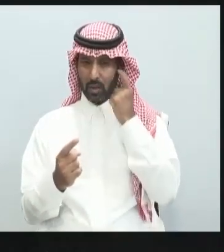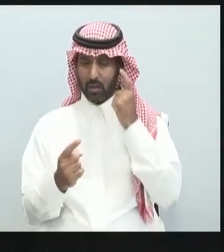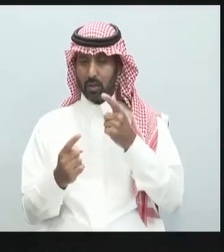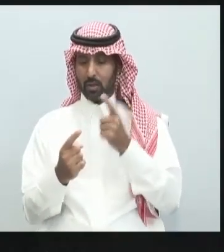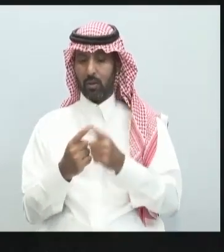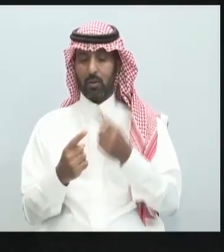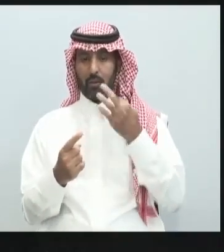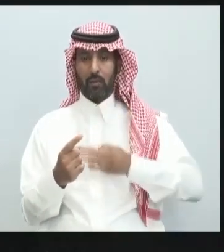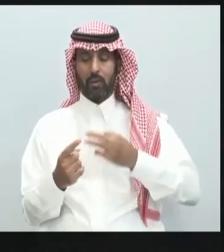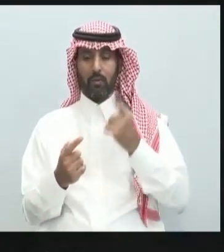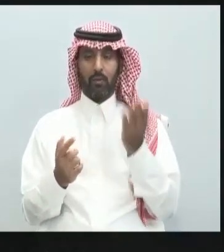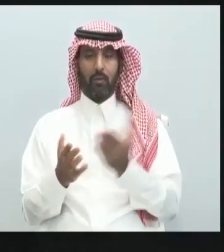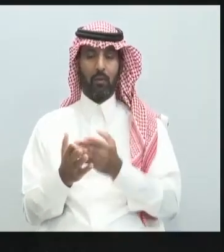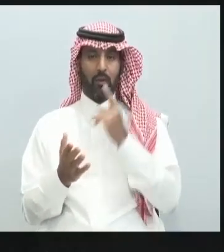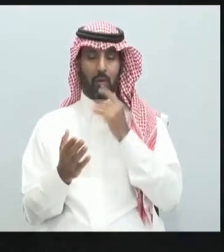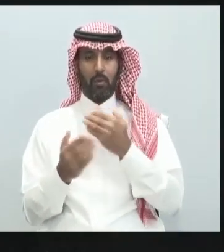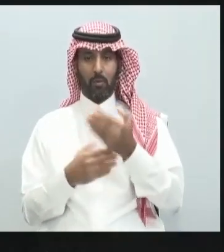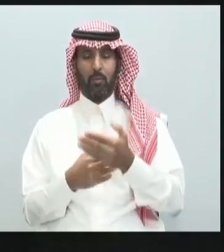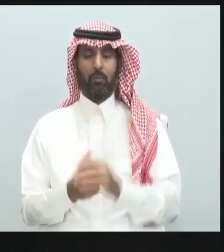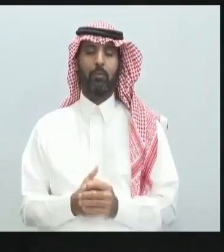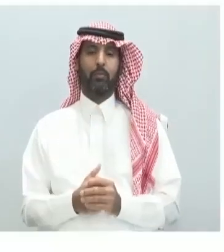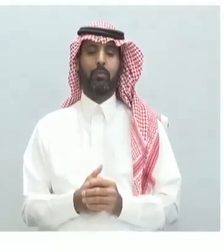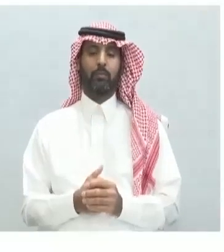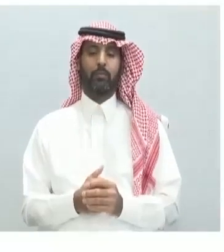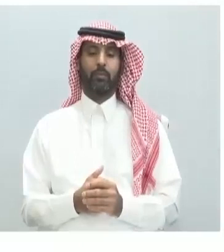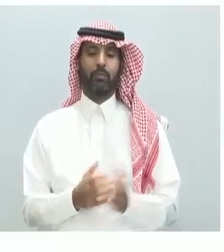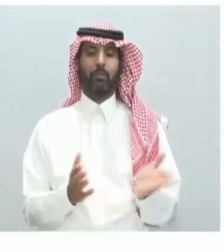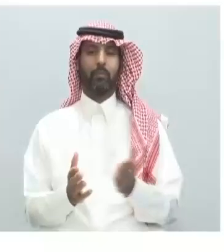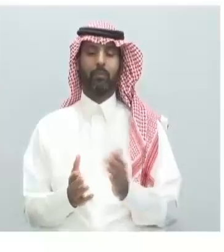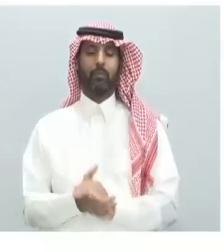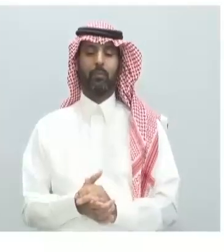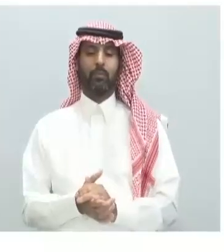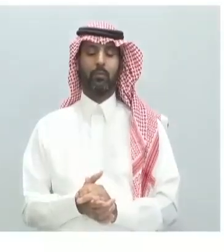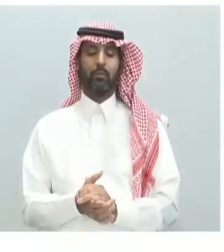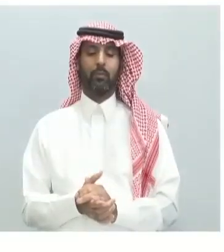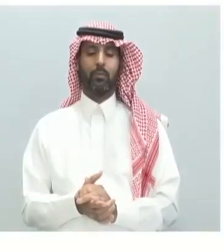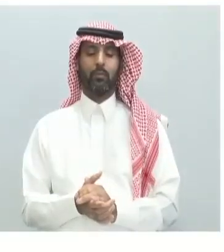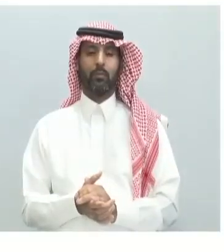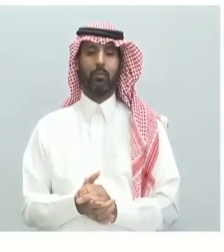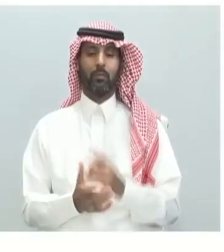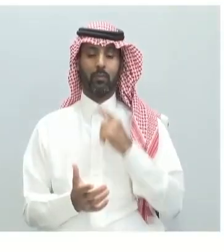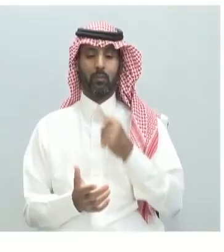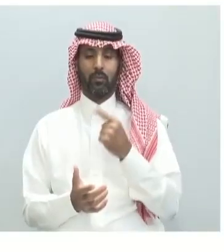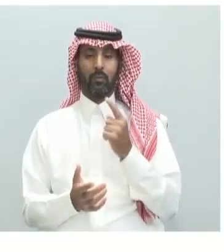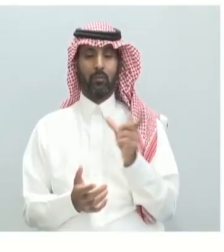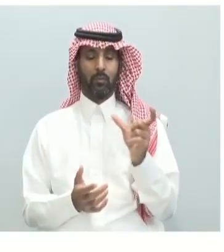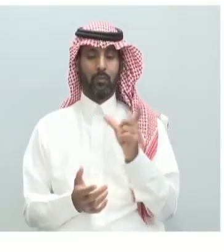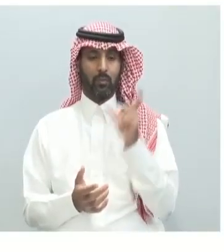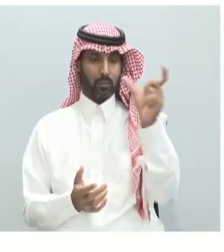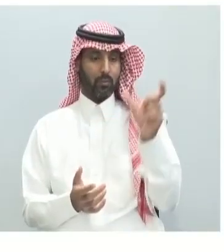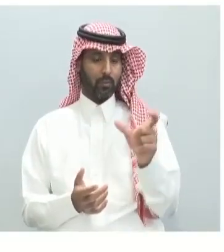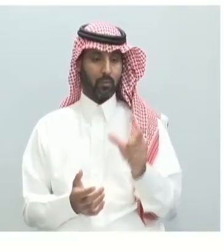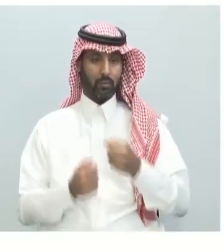that the benefits outweighs the difficulties. So also we took previously the